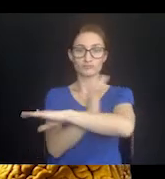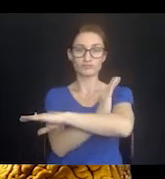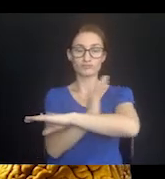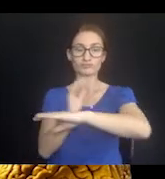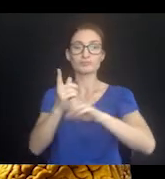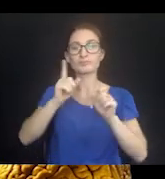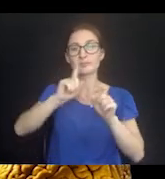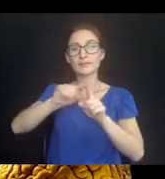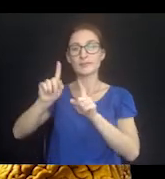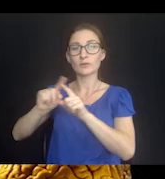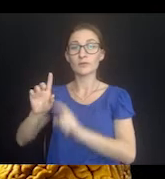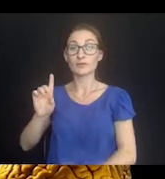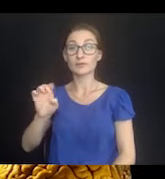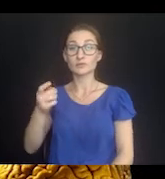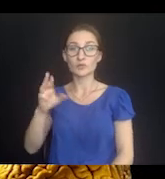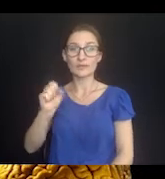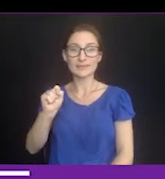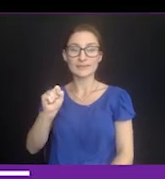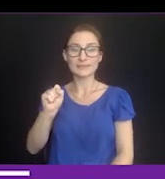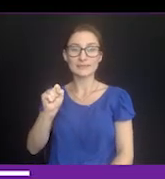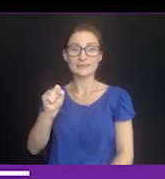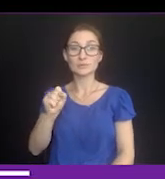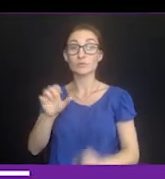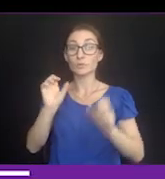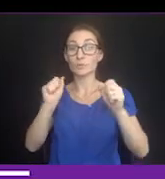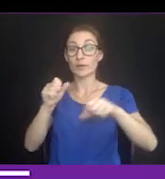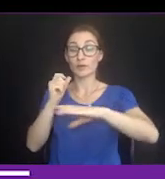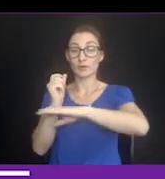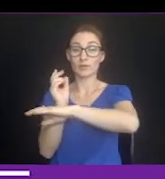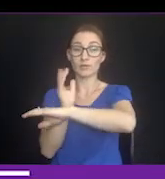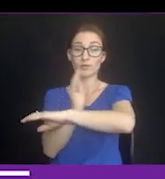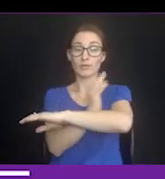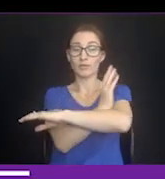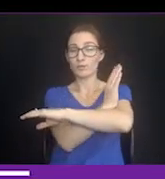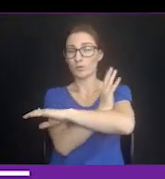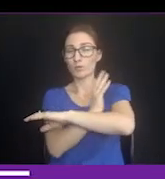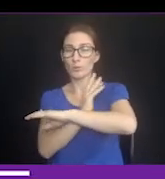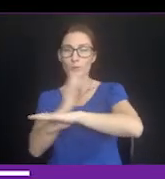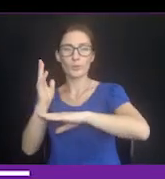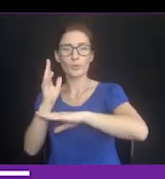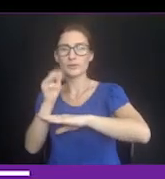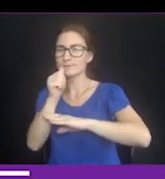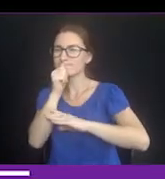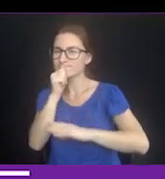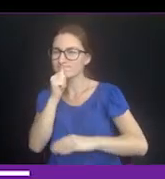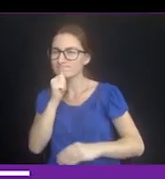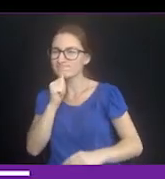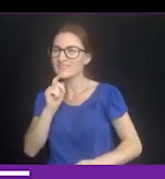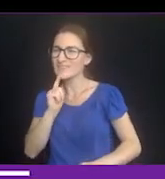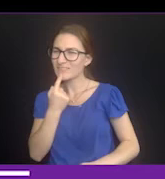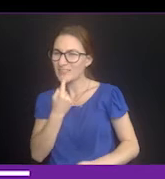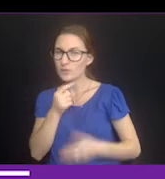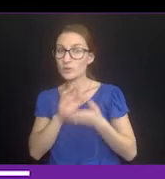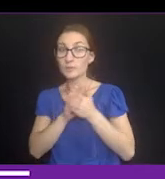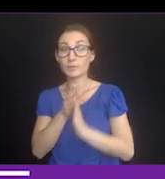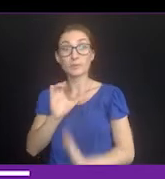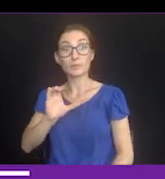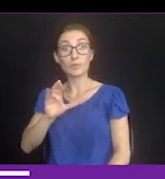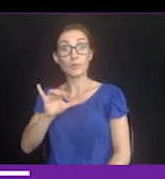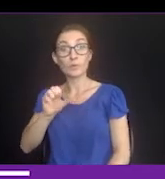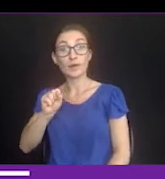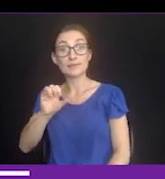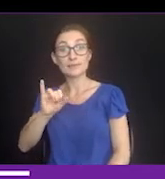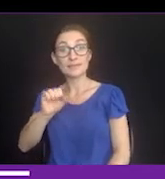tunnel vision. So there are obviously different degrees of tunnel vision. So tunnel vision can progress